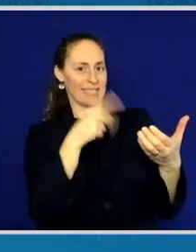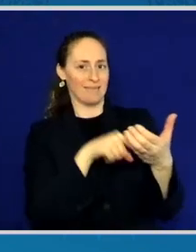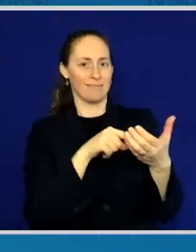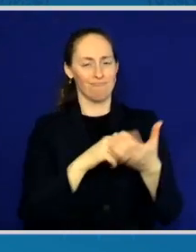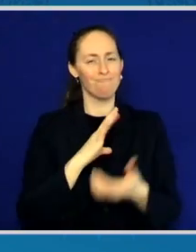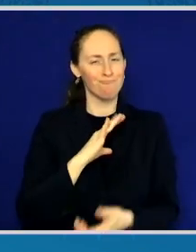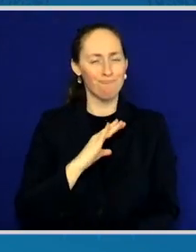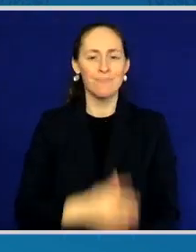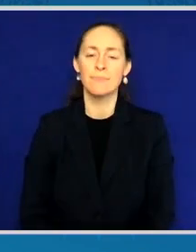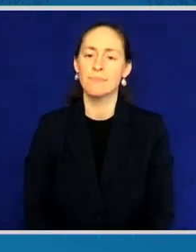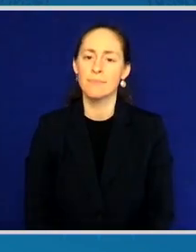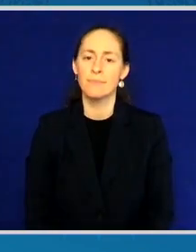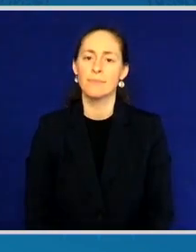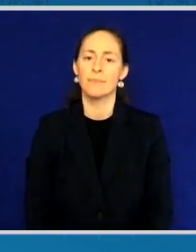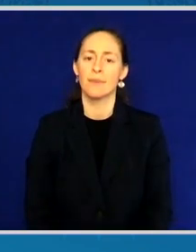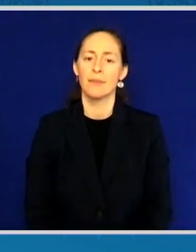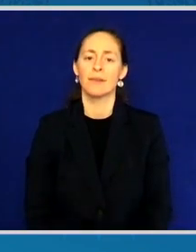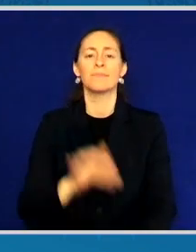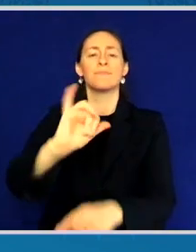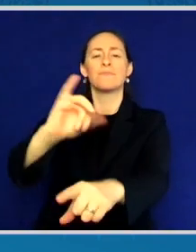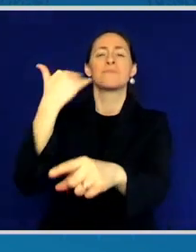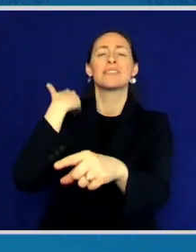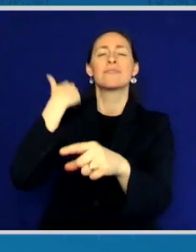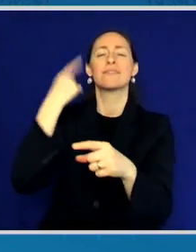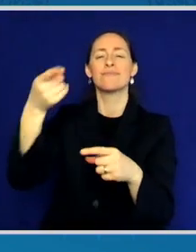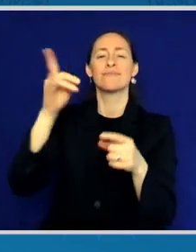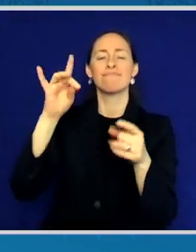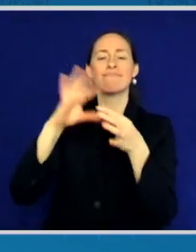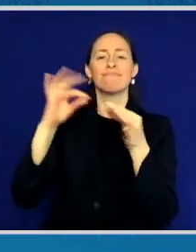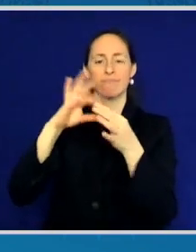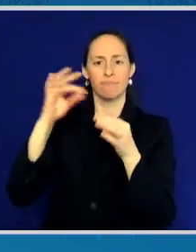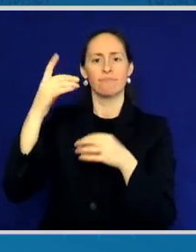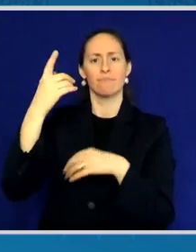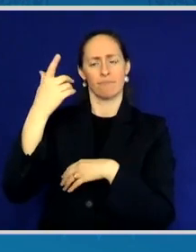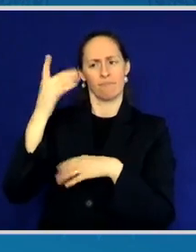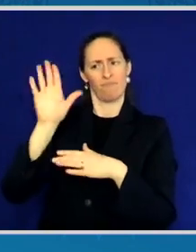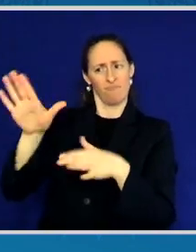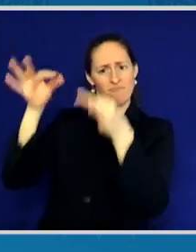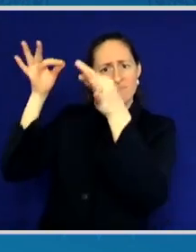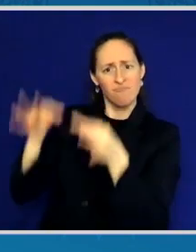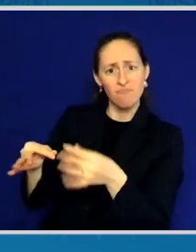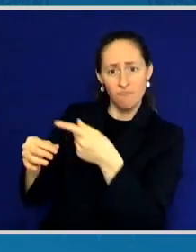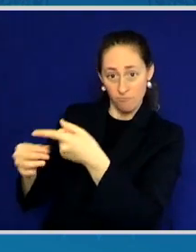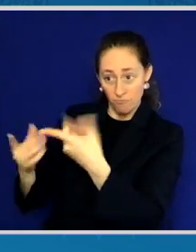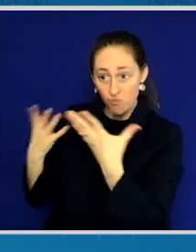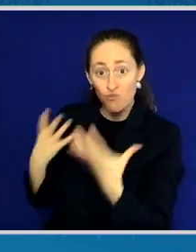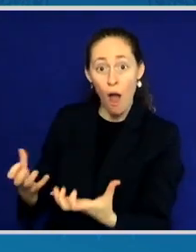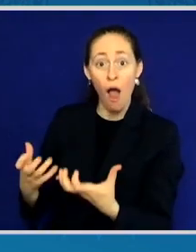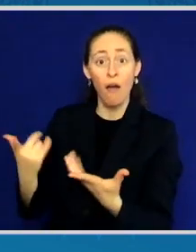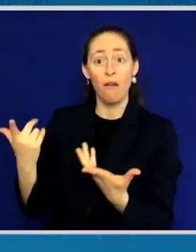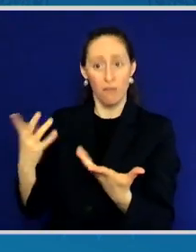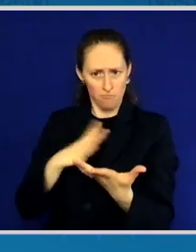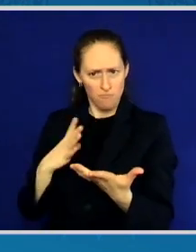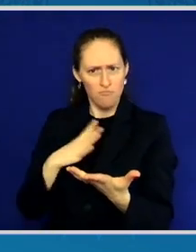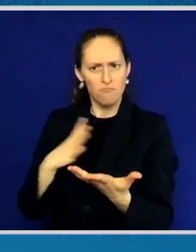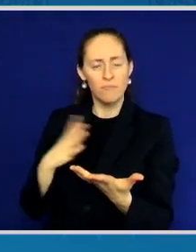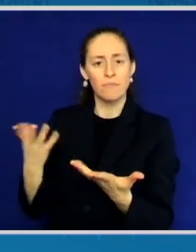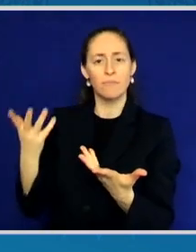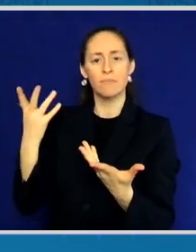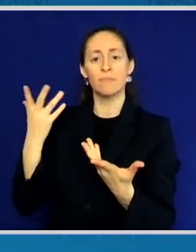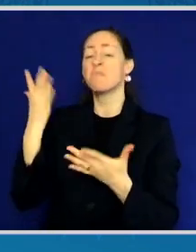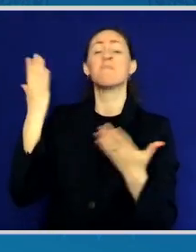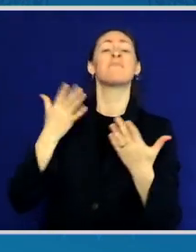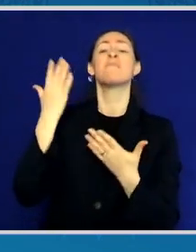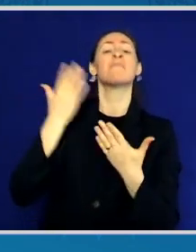You were talking is a person's choice of what they choose to do. So I may choose not to have a car